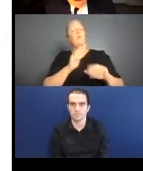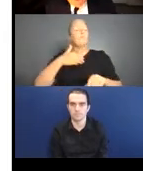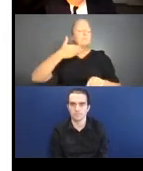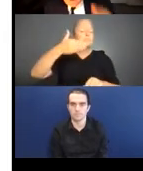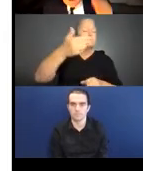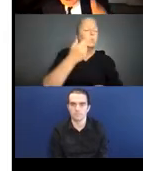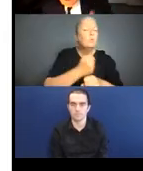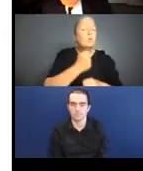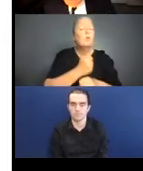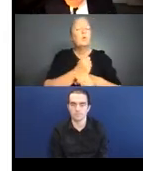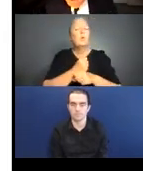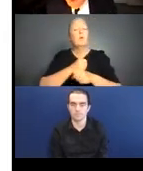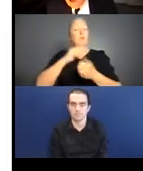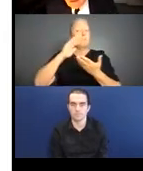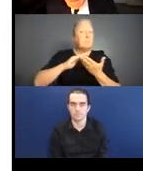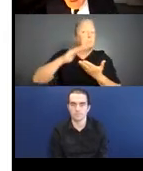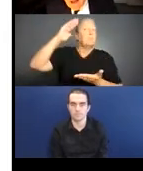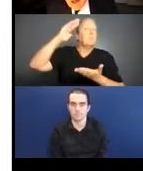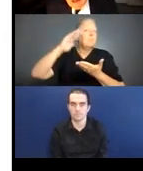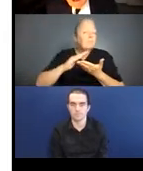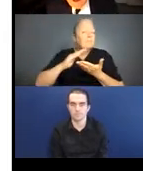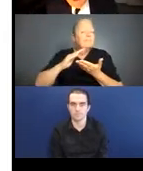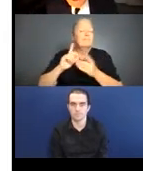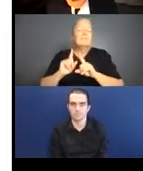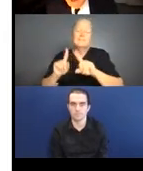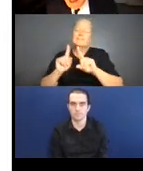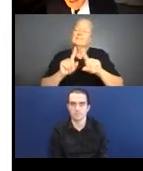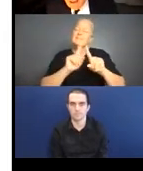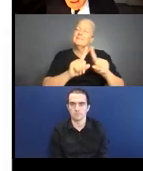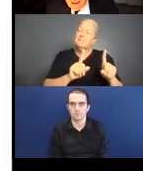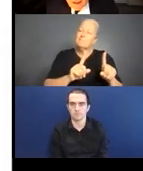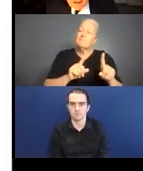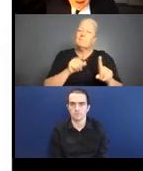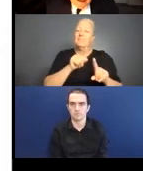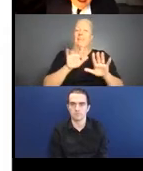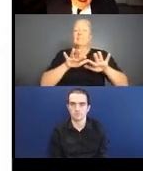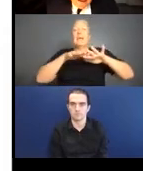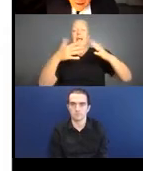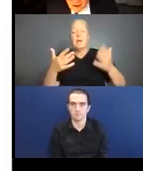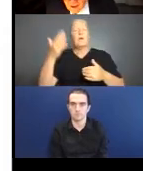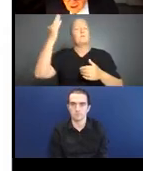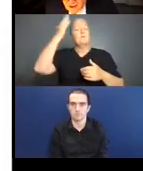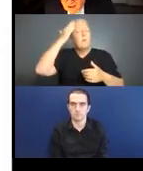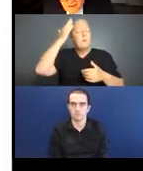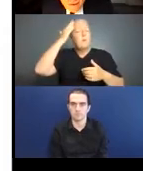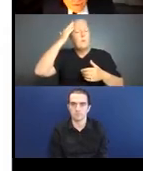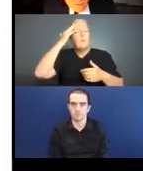a little, and then in a number of different ways. So that's how they get these statistics. And I think